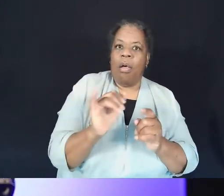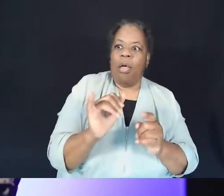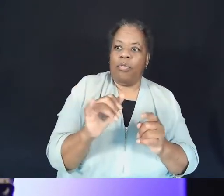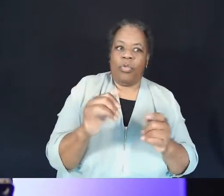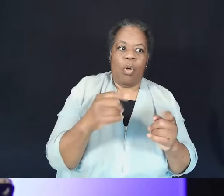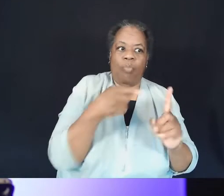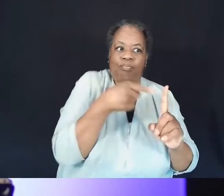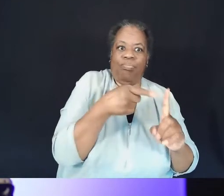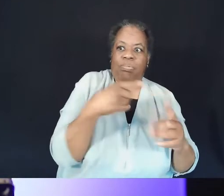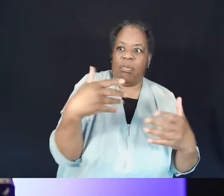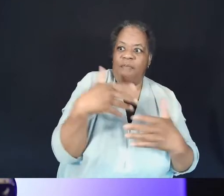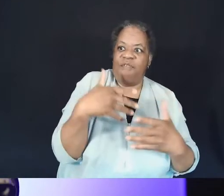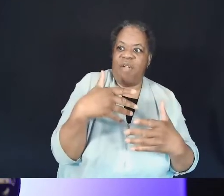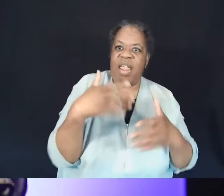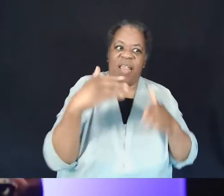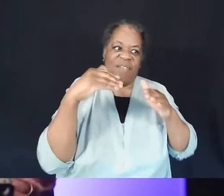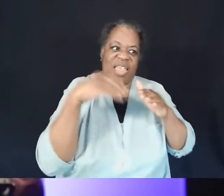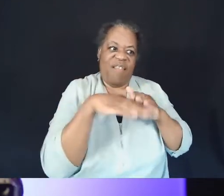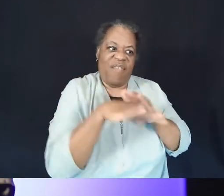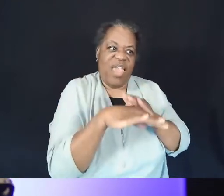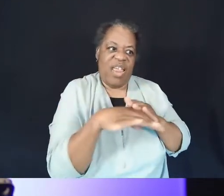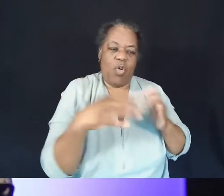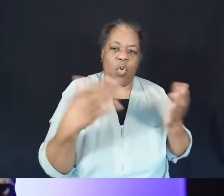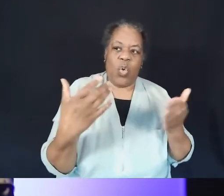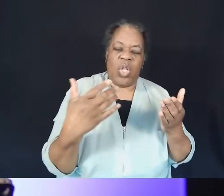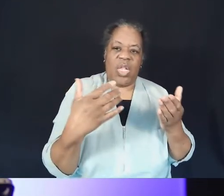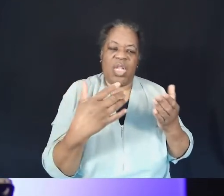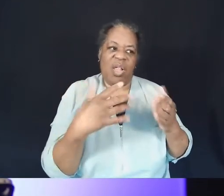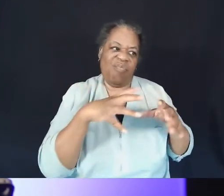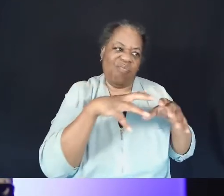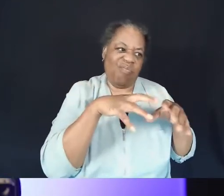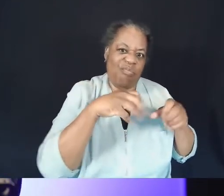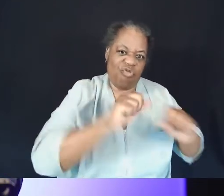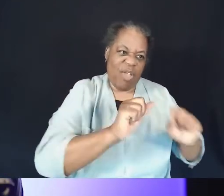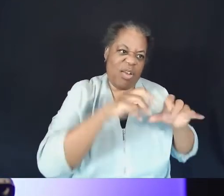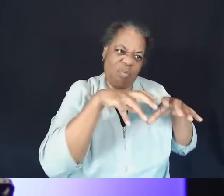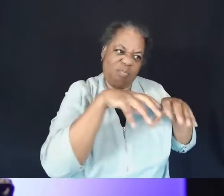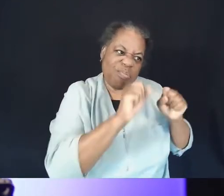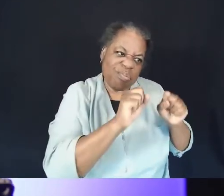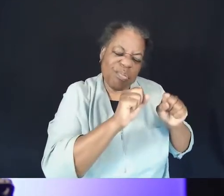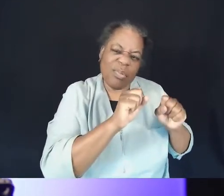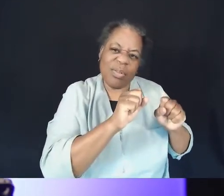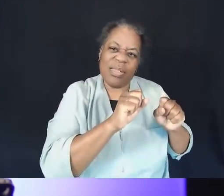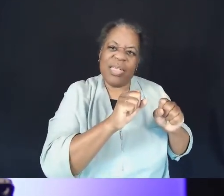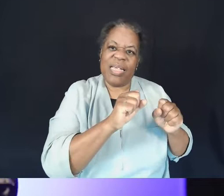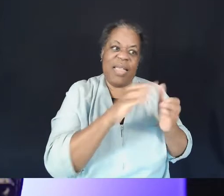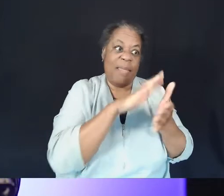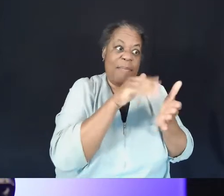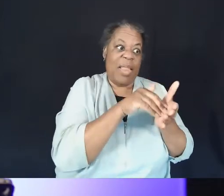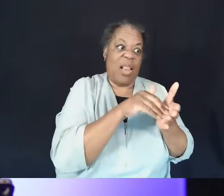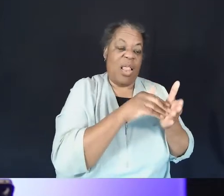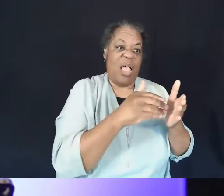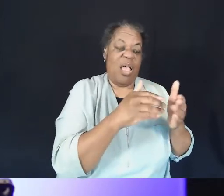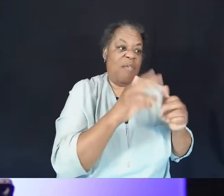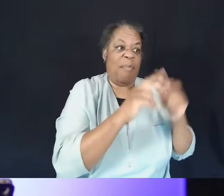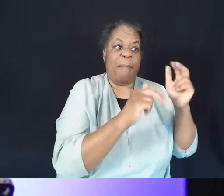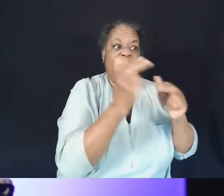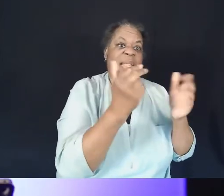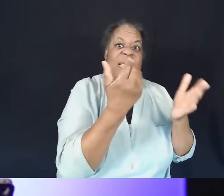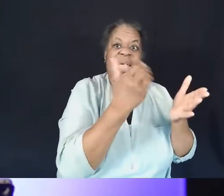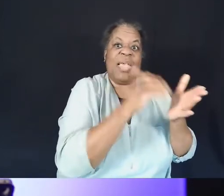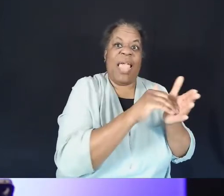invaders, literally, as they're in the midst of rebuilding their city, as they're rebuilding their lives, as they're trying to rebuild their